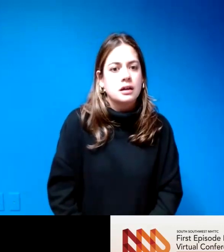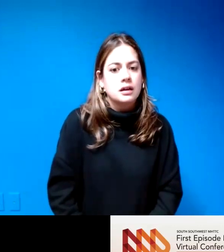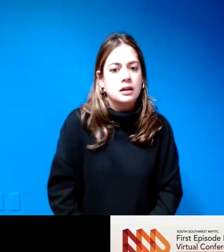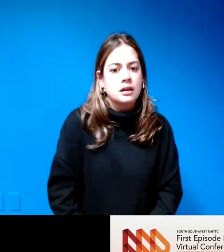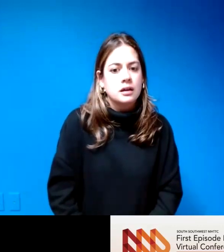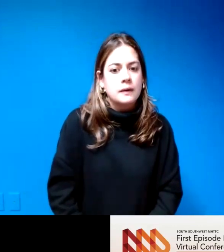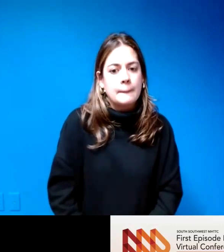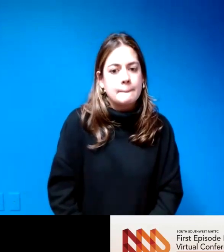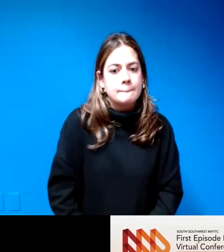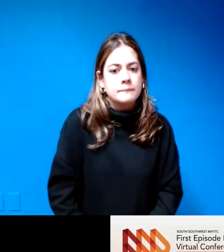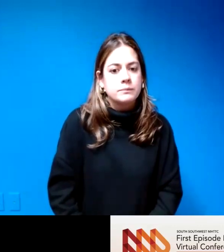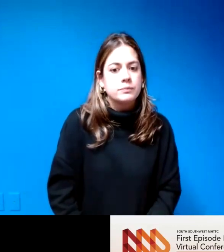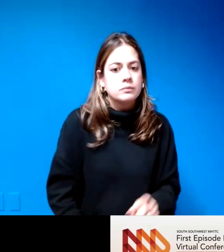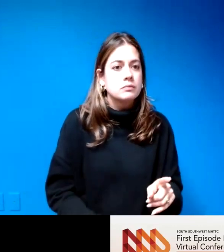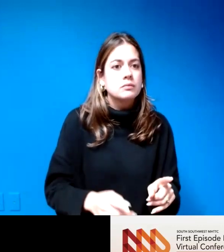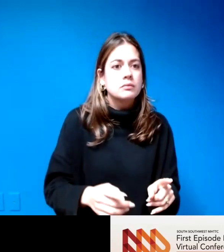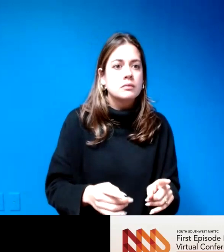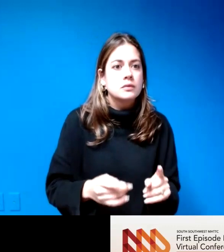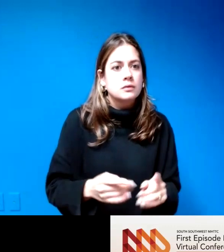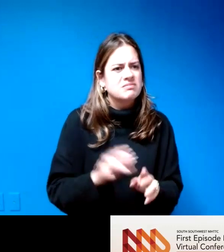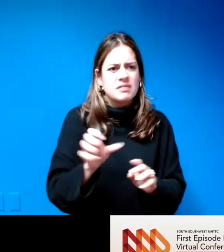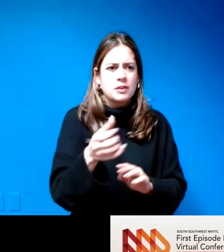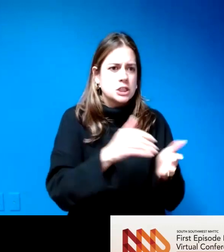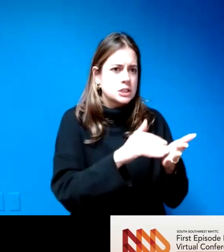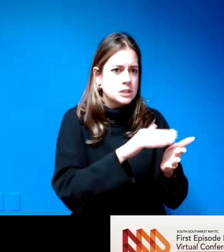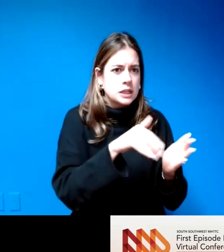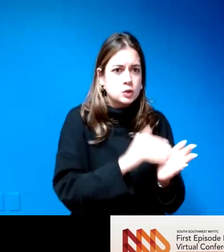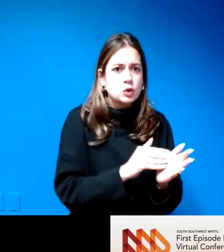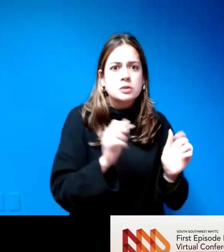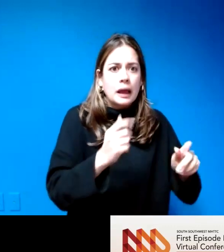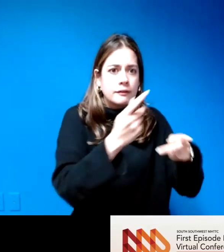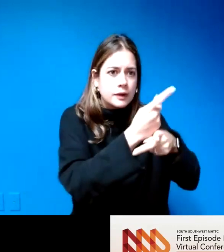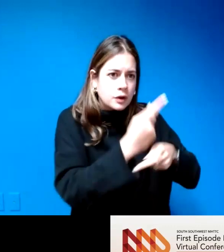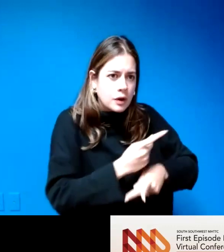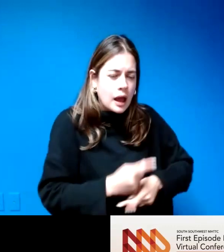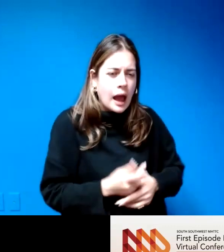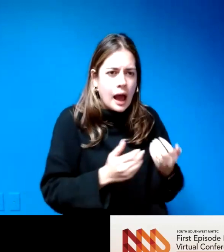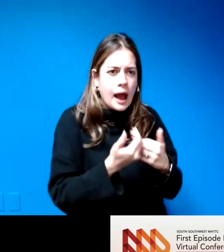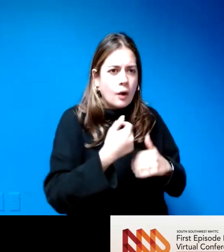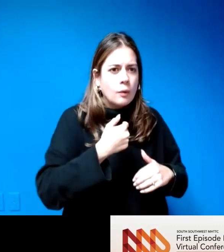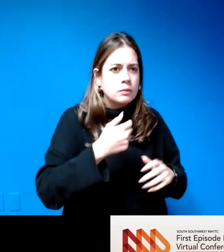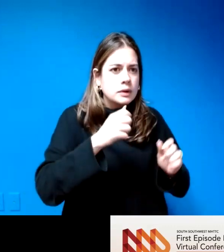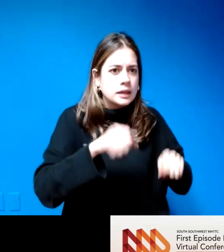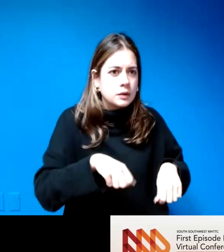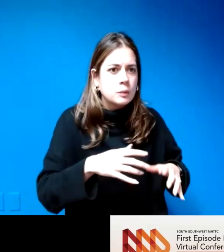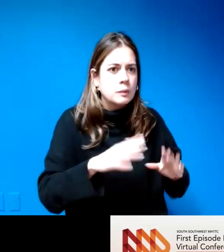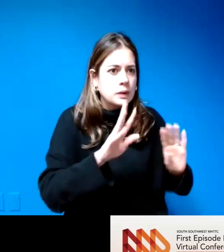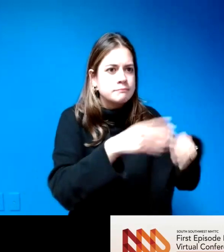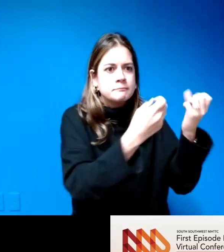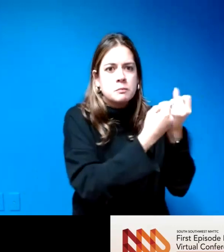like many of the ones that we're working with to figure out how can these centers support